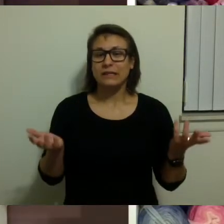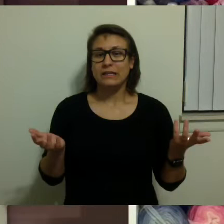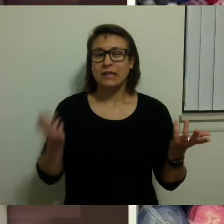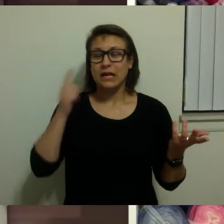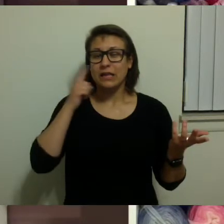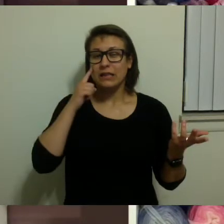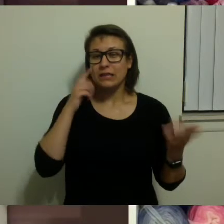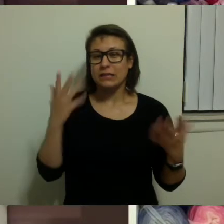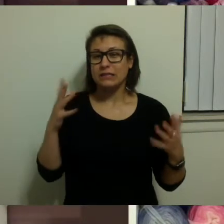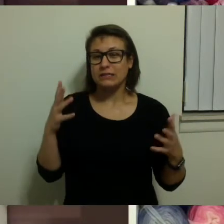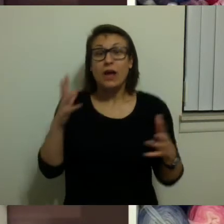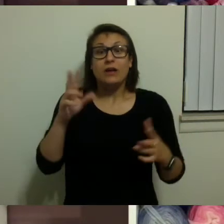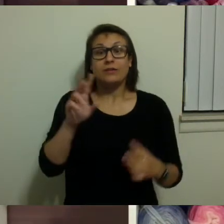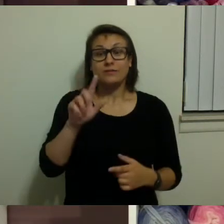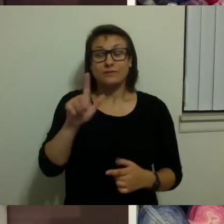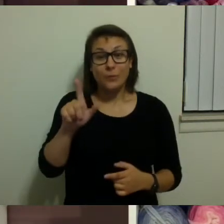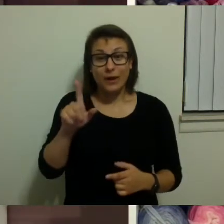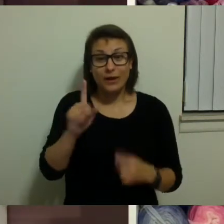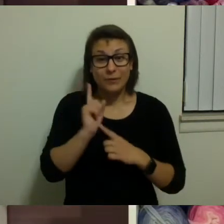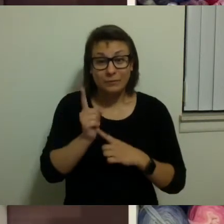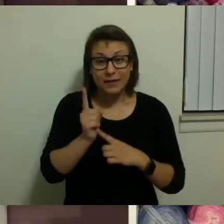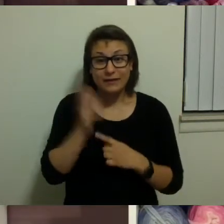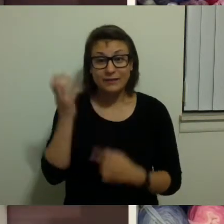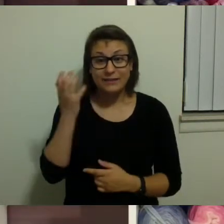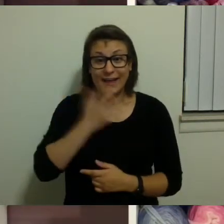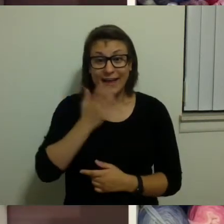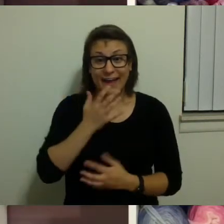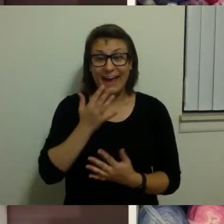I think that's all I've got. 21 minutes! Oh my goodness.